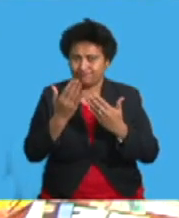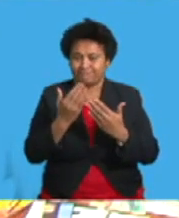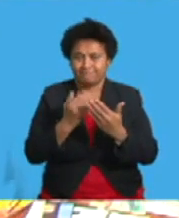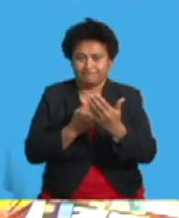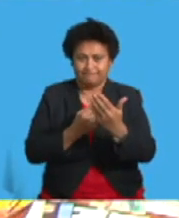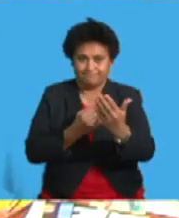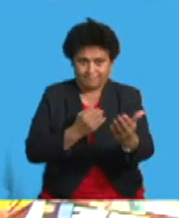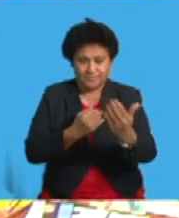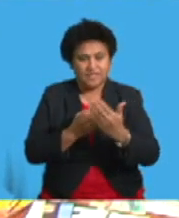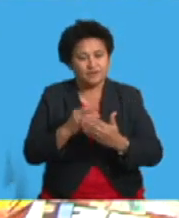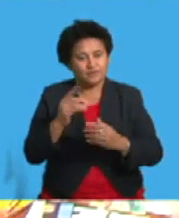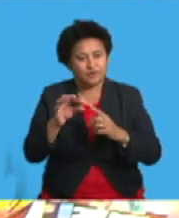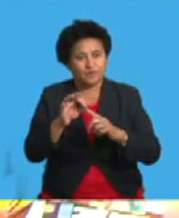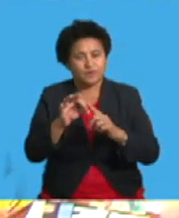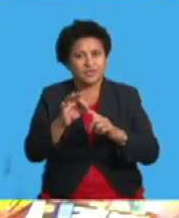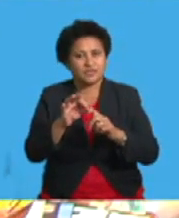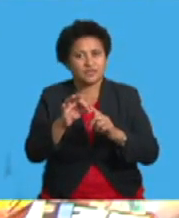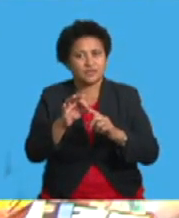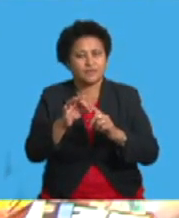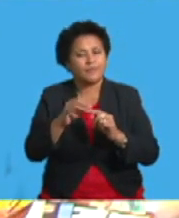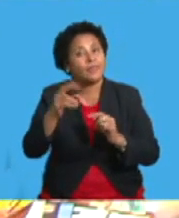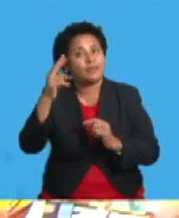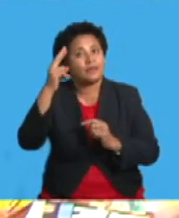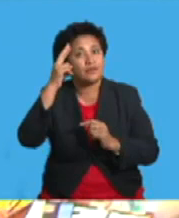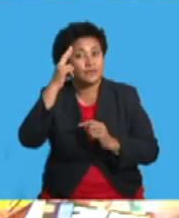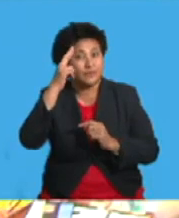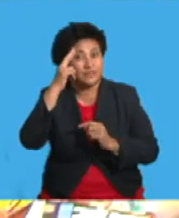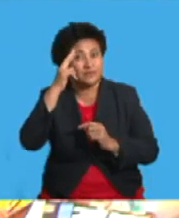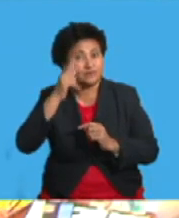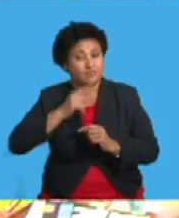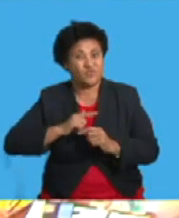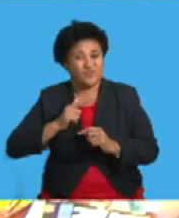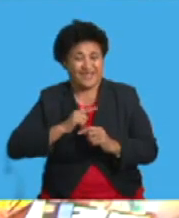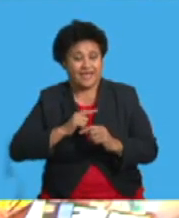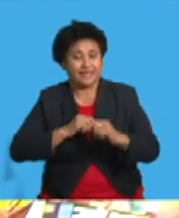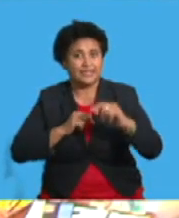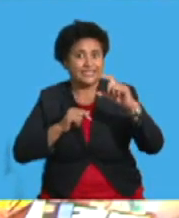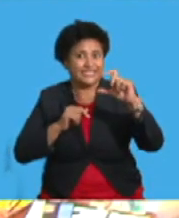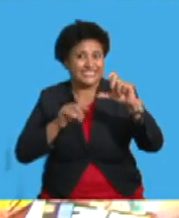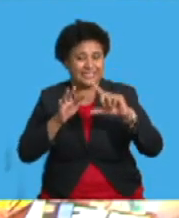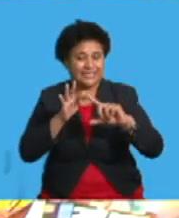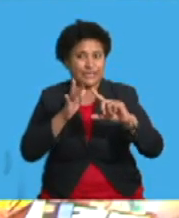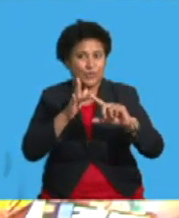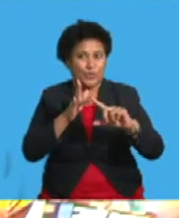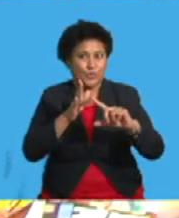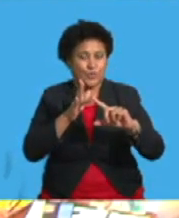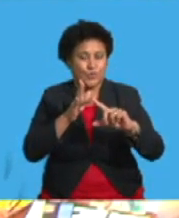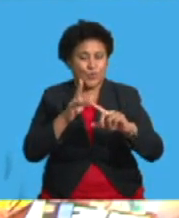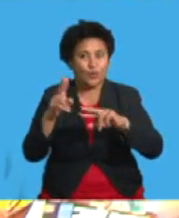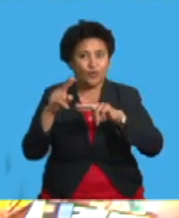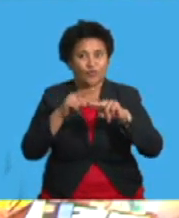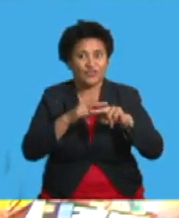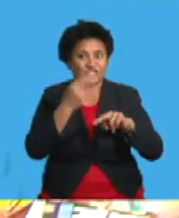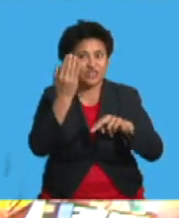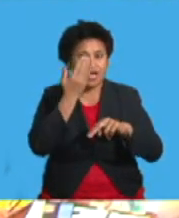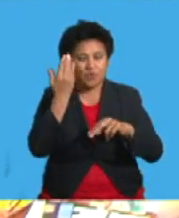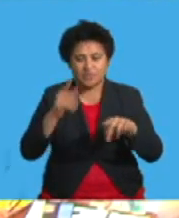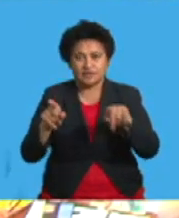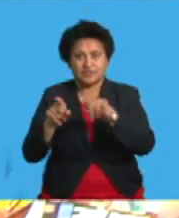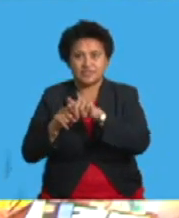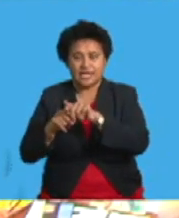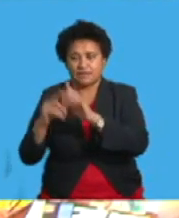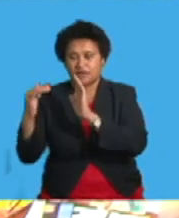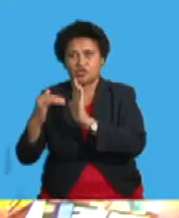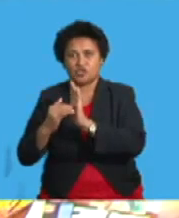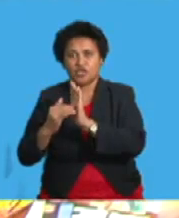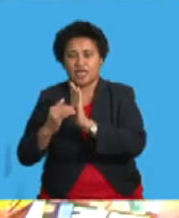question. And the reason, Mr. Speaker, is that civil aviation falls under the Attorney General's